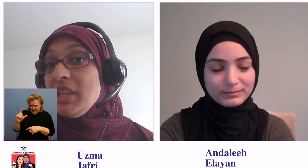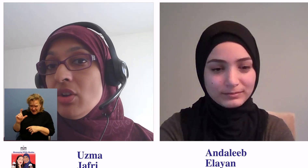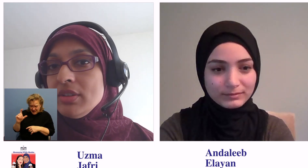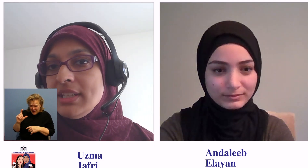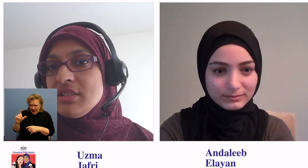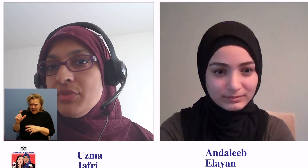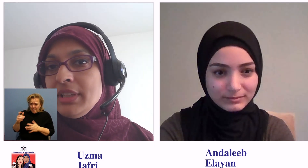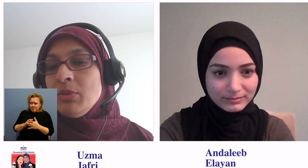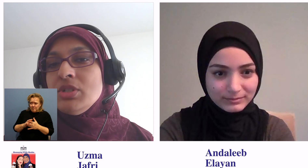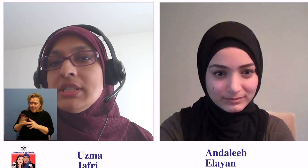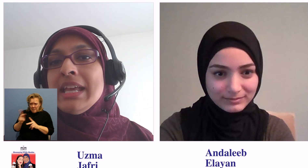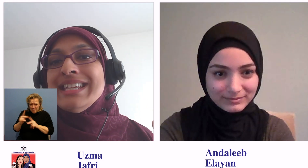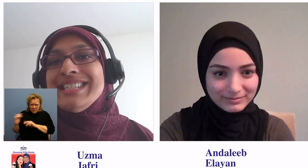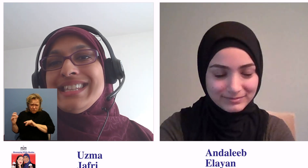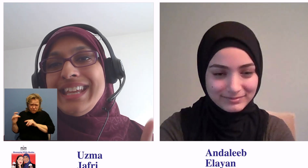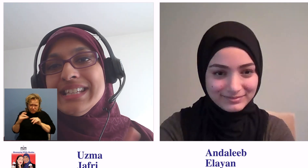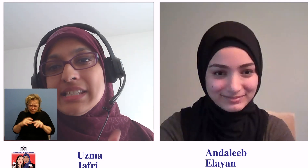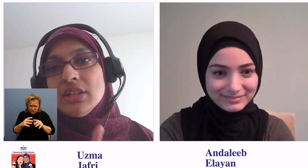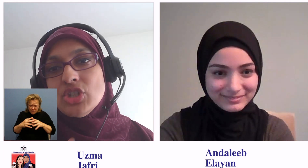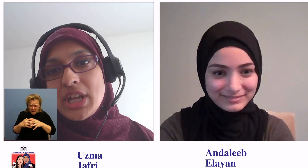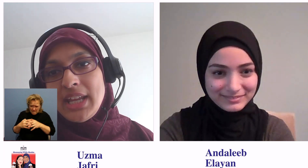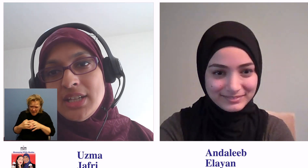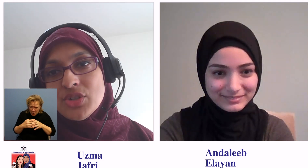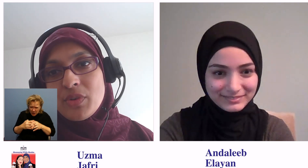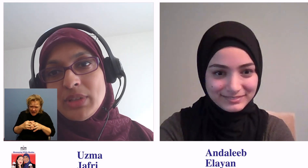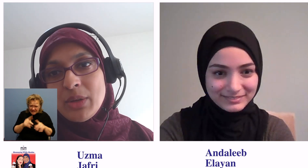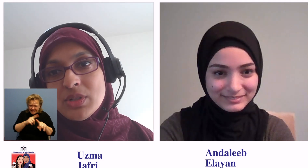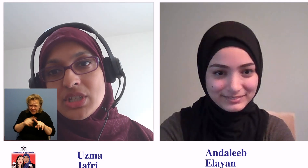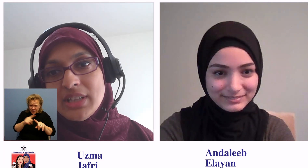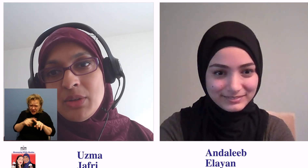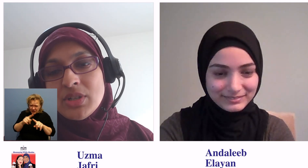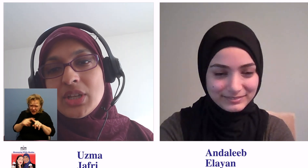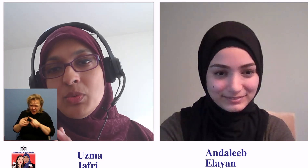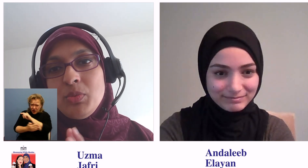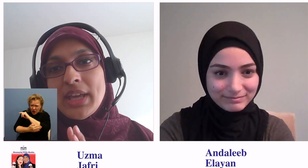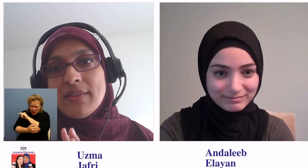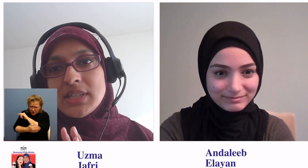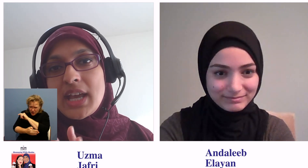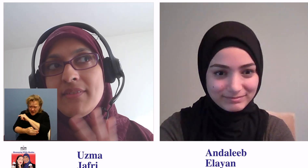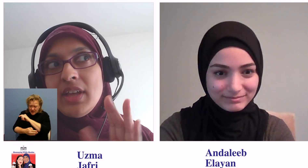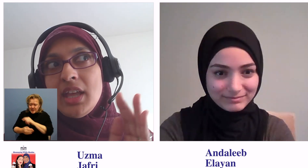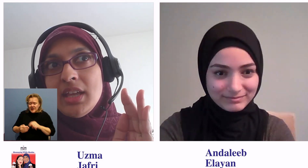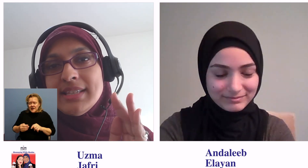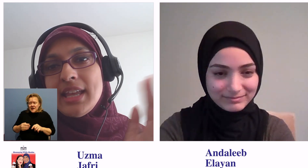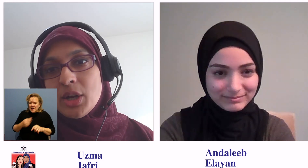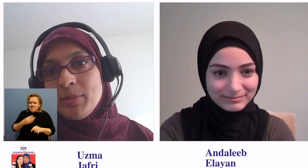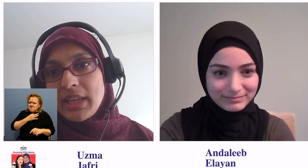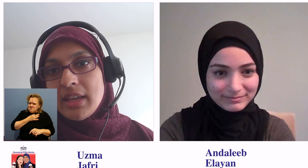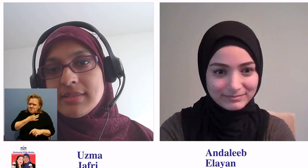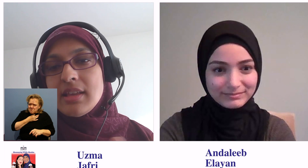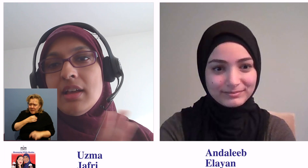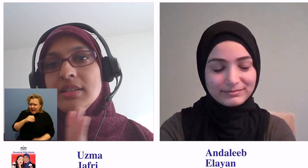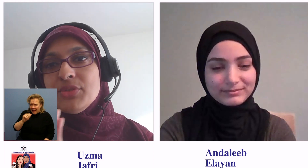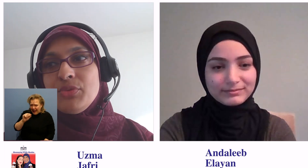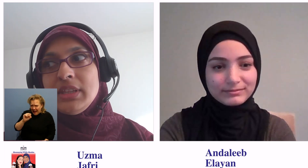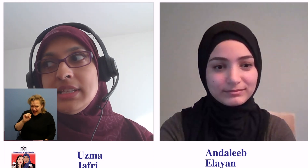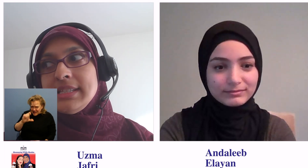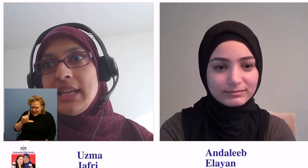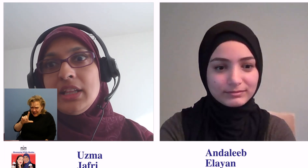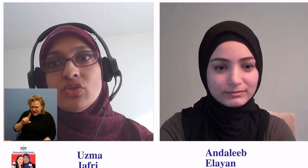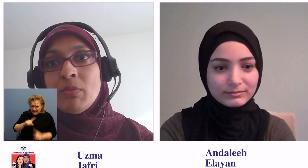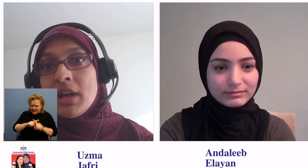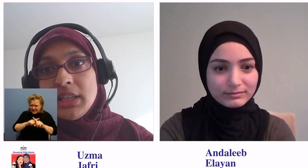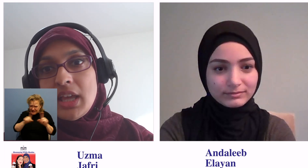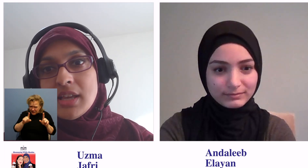masjid, speaking all these different languages, does ASL change from language to language? Like, would we have to have, is Arabic ASL different